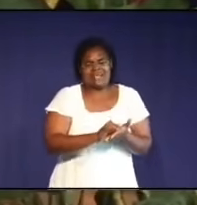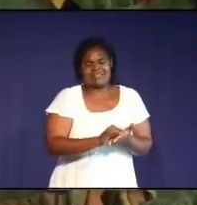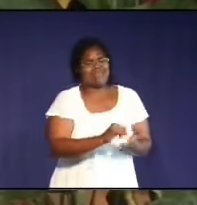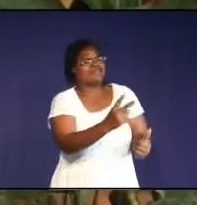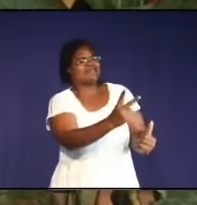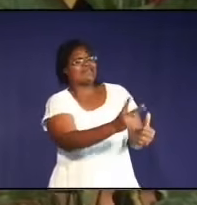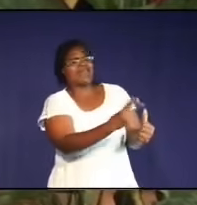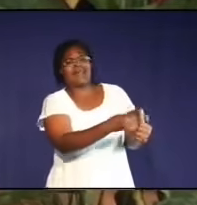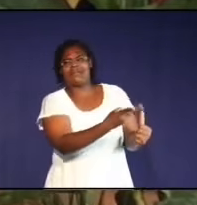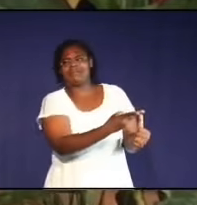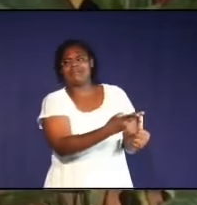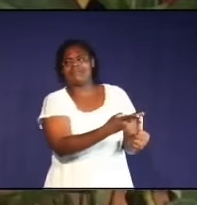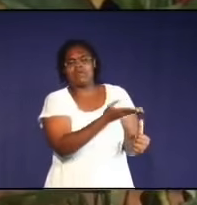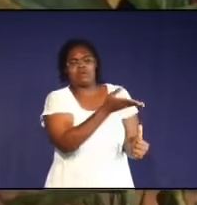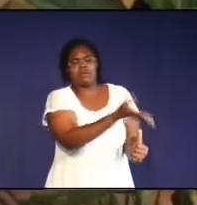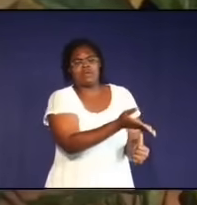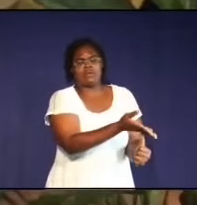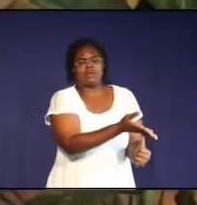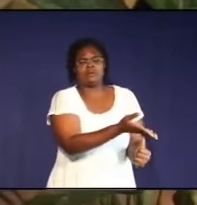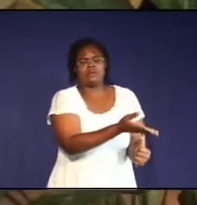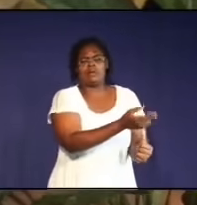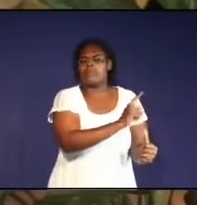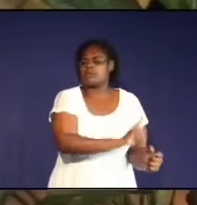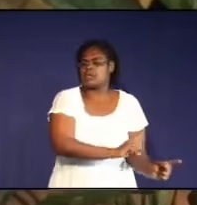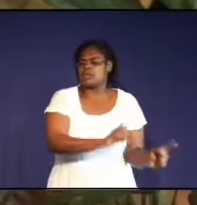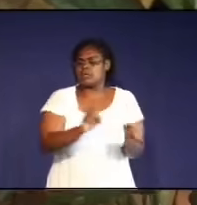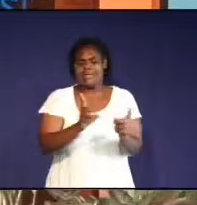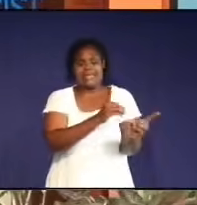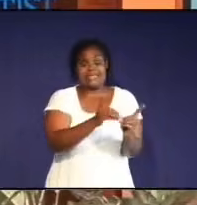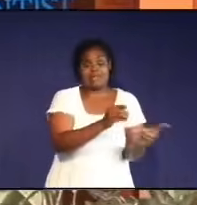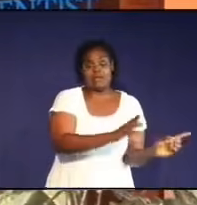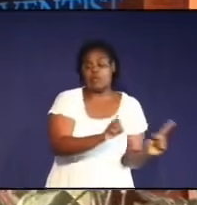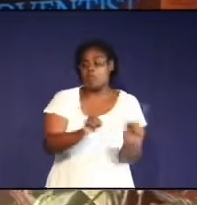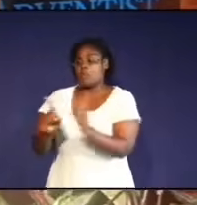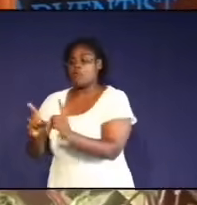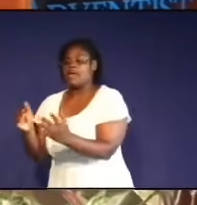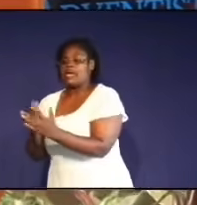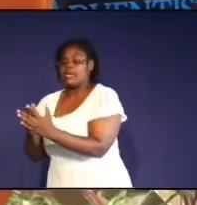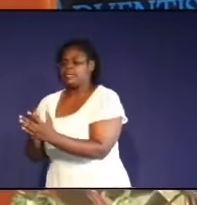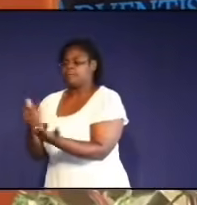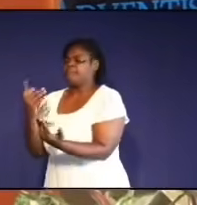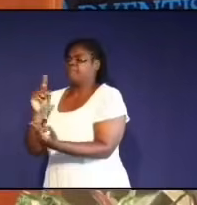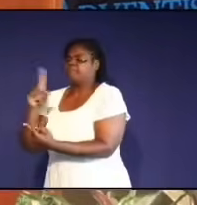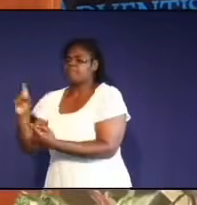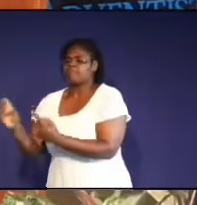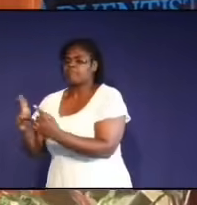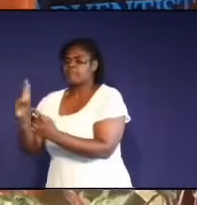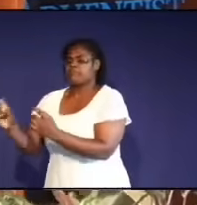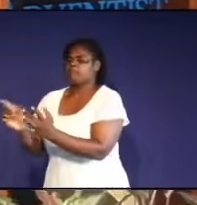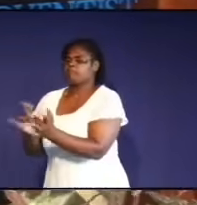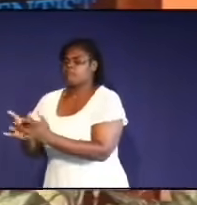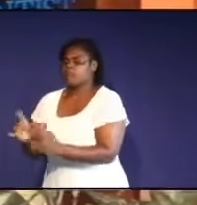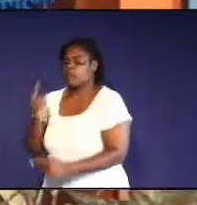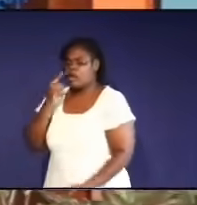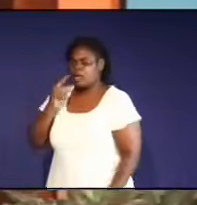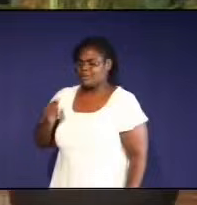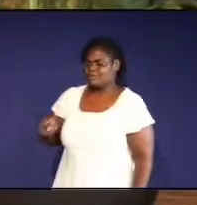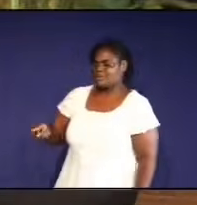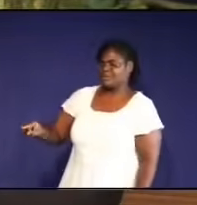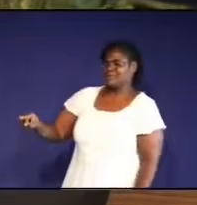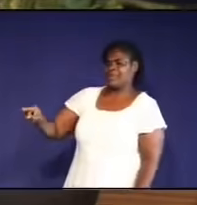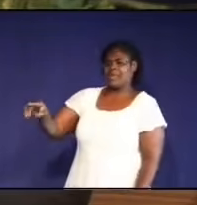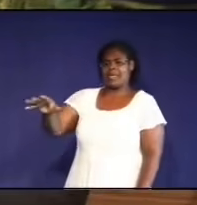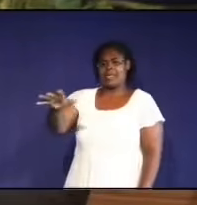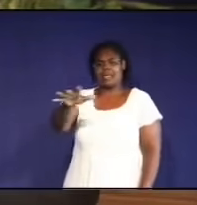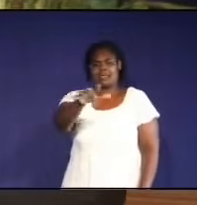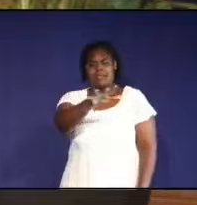secondary. So they asked Jesus. He's leaving the temple. He sees all the stuff. And he said